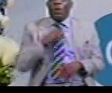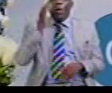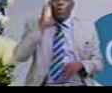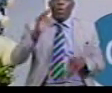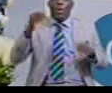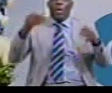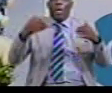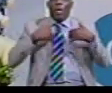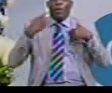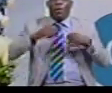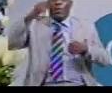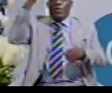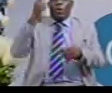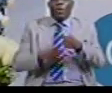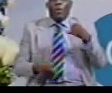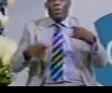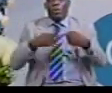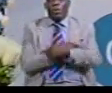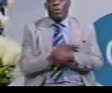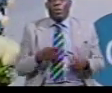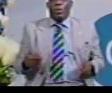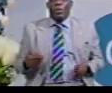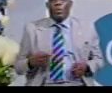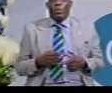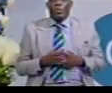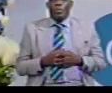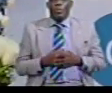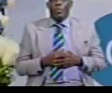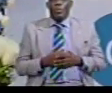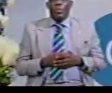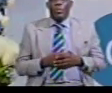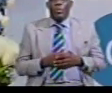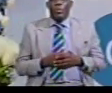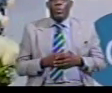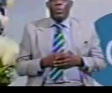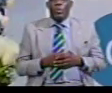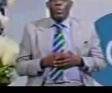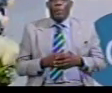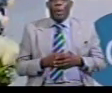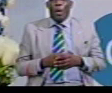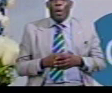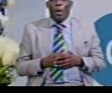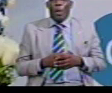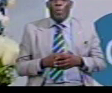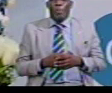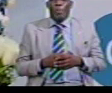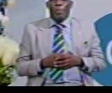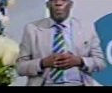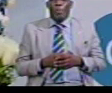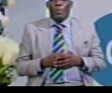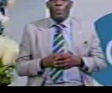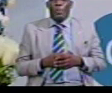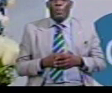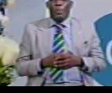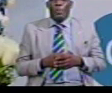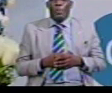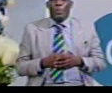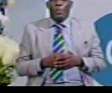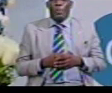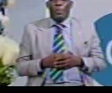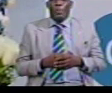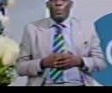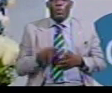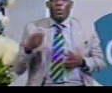c'est la grand finale. We are sorry some people are down there. We also have amongst us the